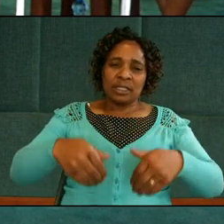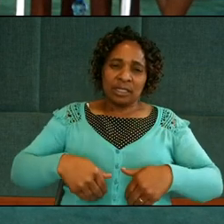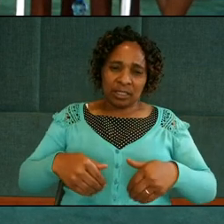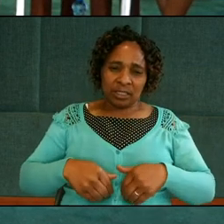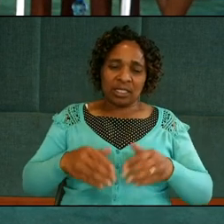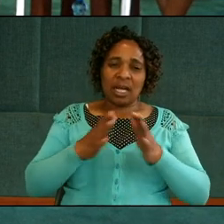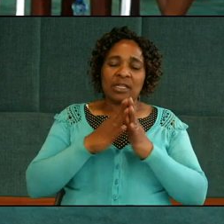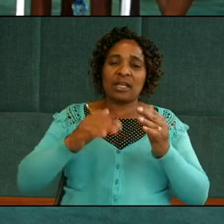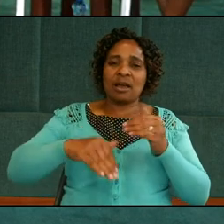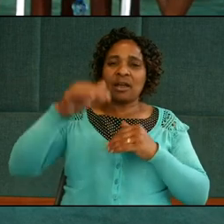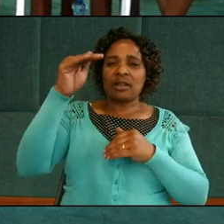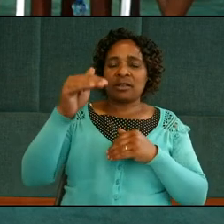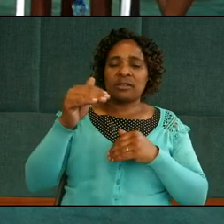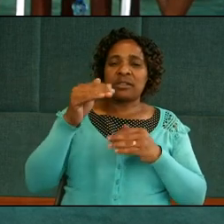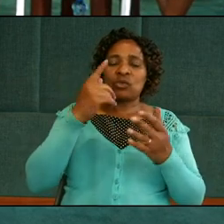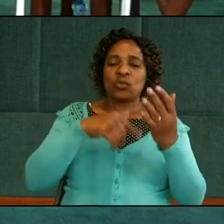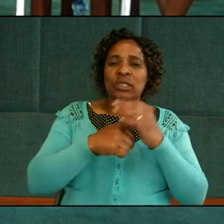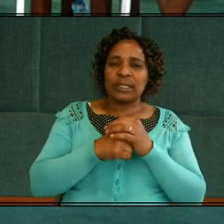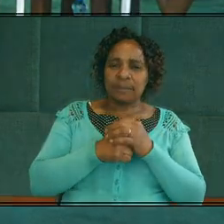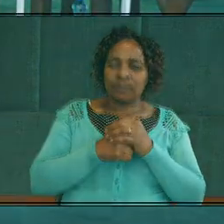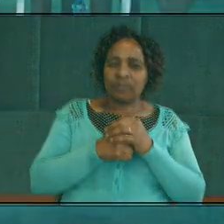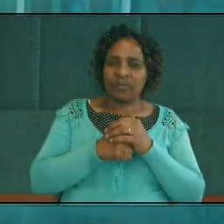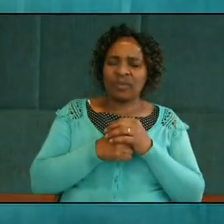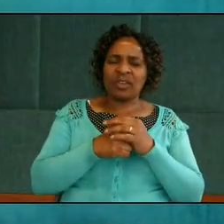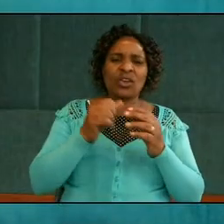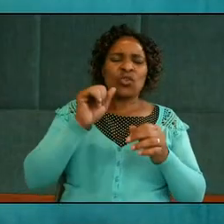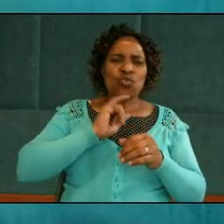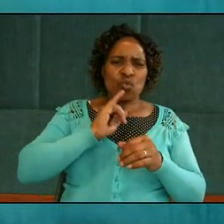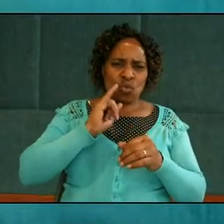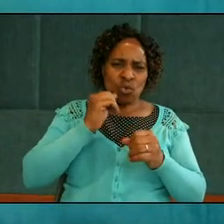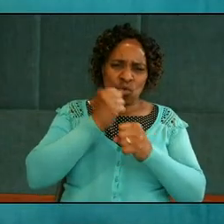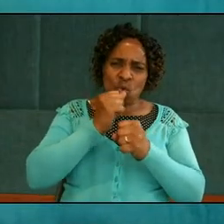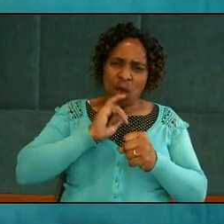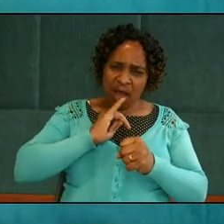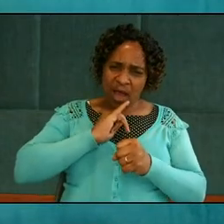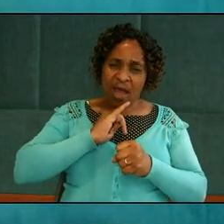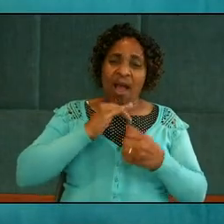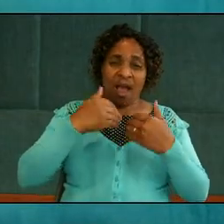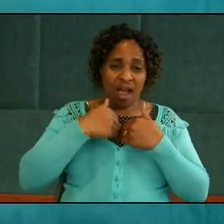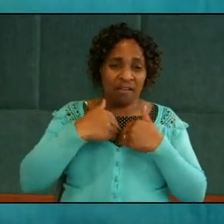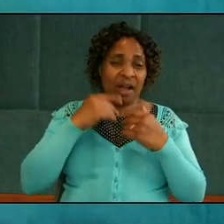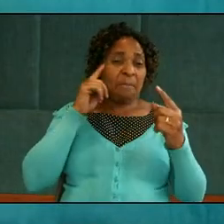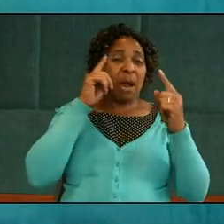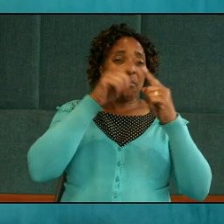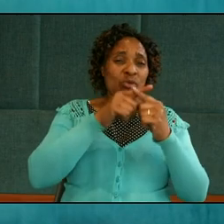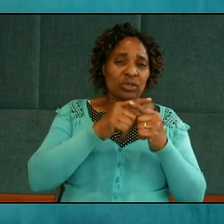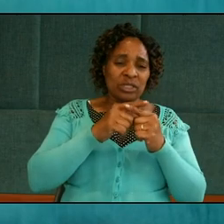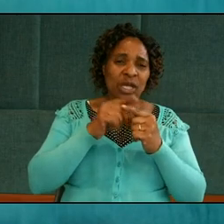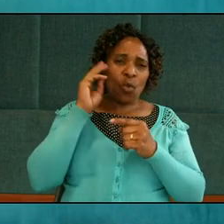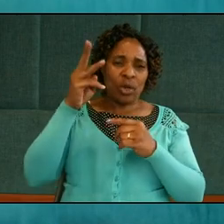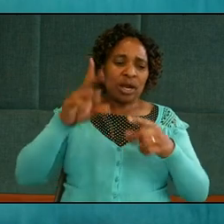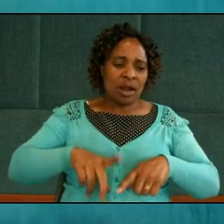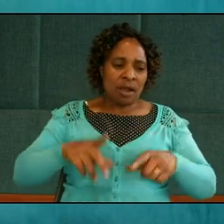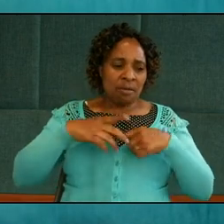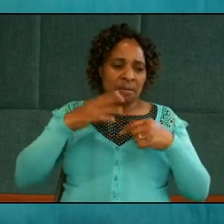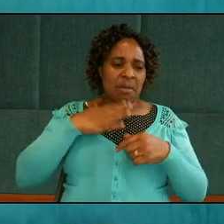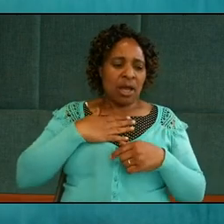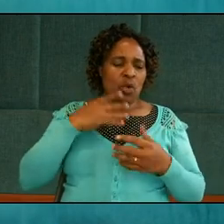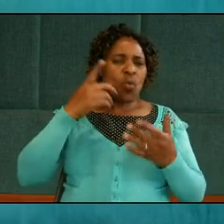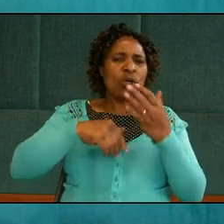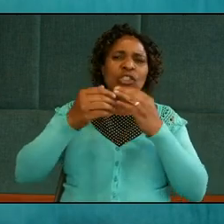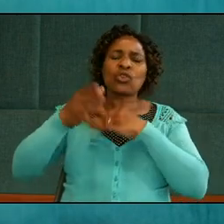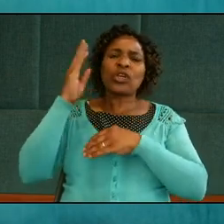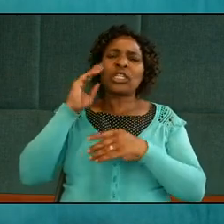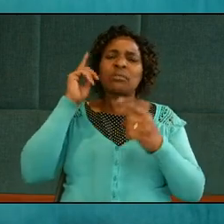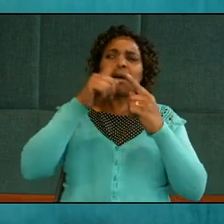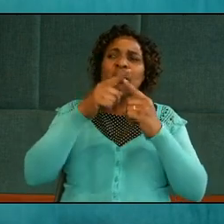and even as adults is, do I have a purpose in this life? Do I have a will in this life? And what is God's purpose